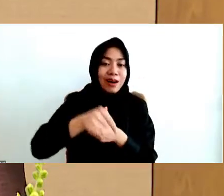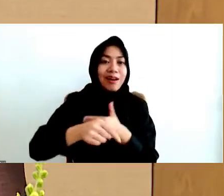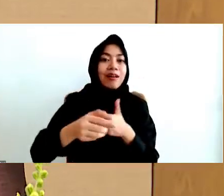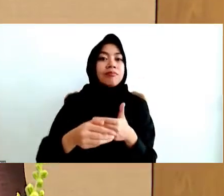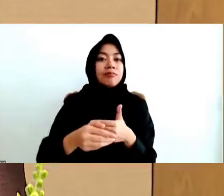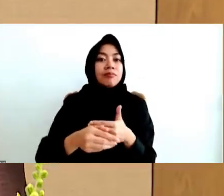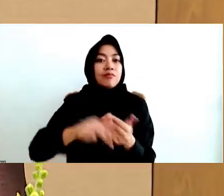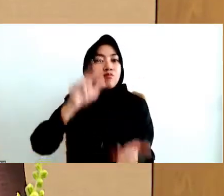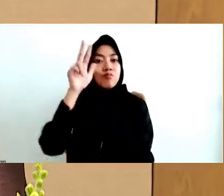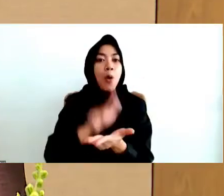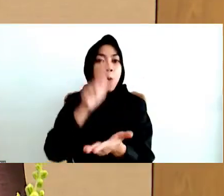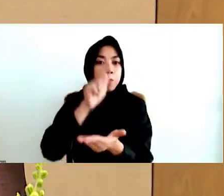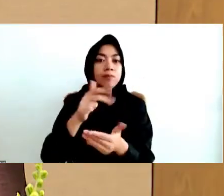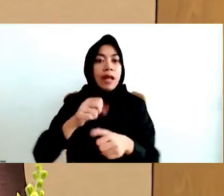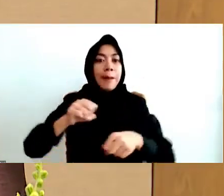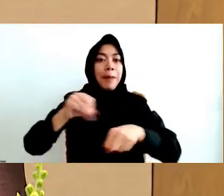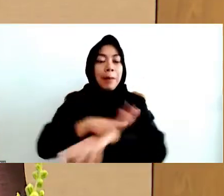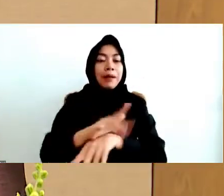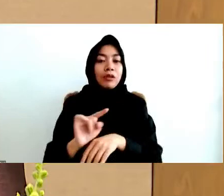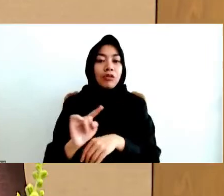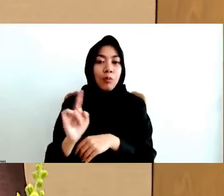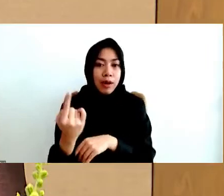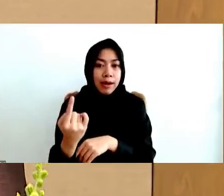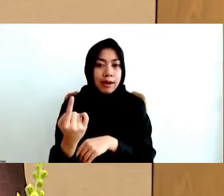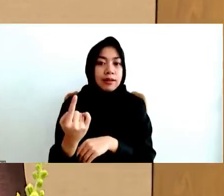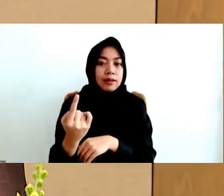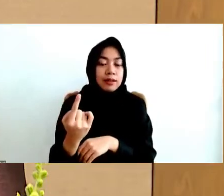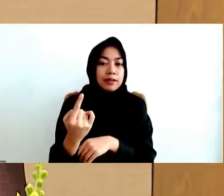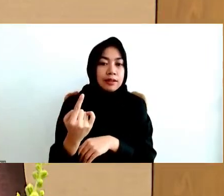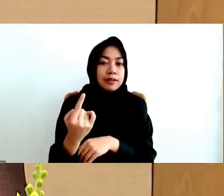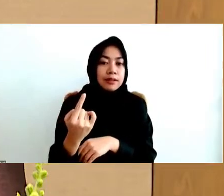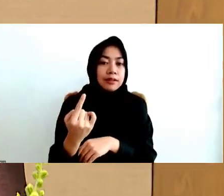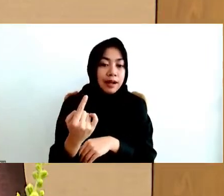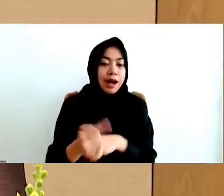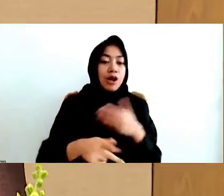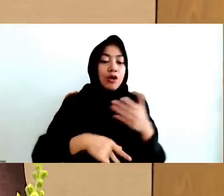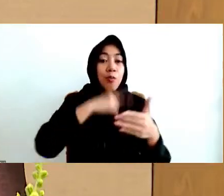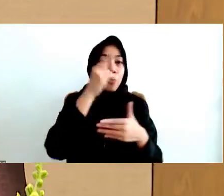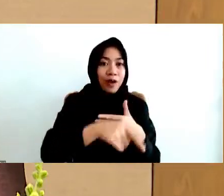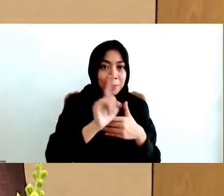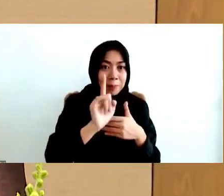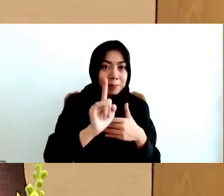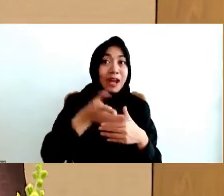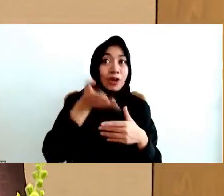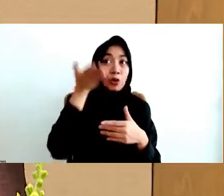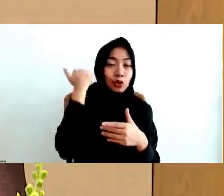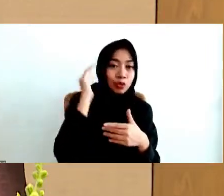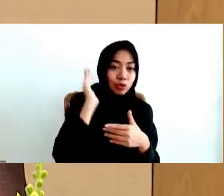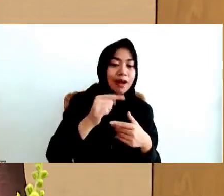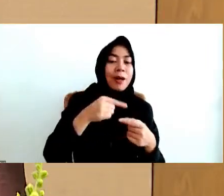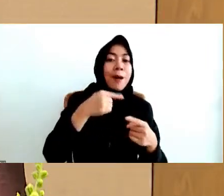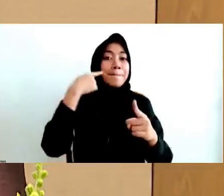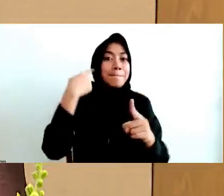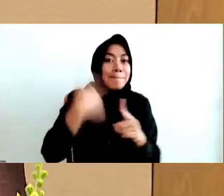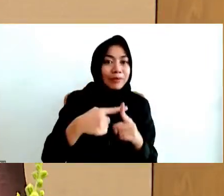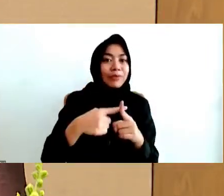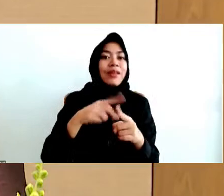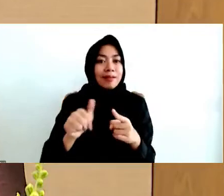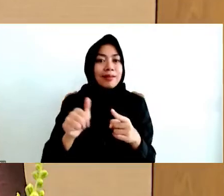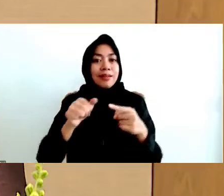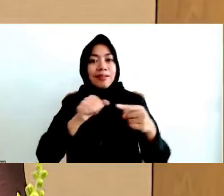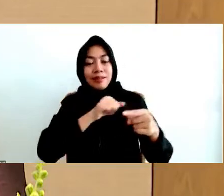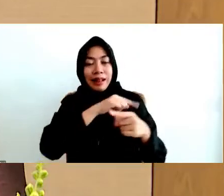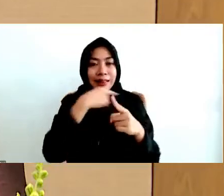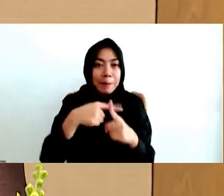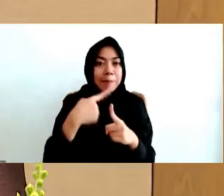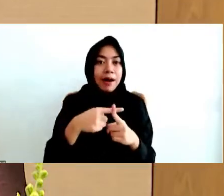but expanding the programs in terms of the coverage, because government knows that